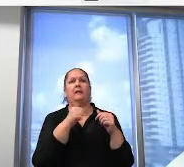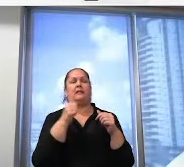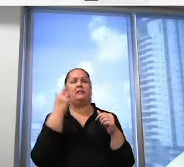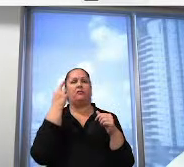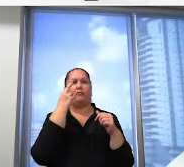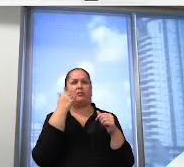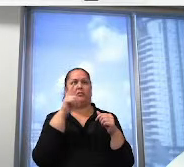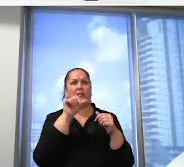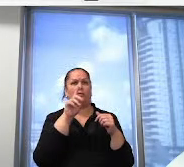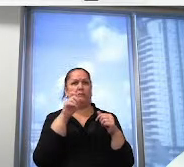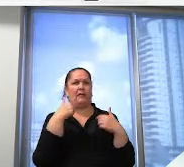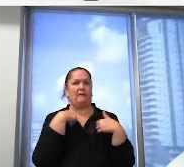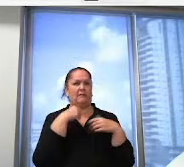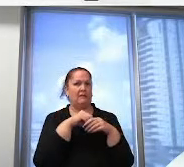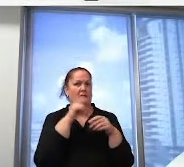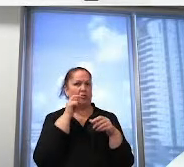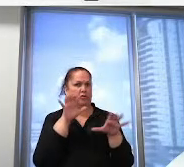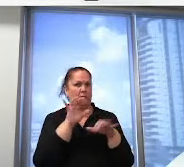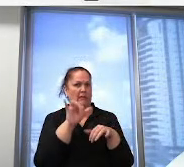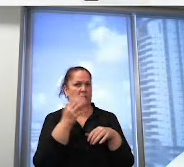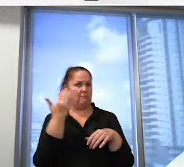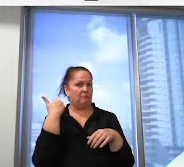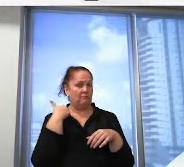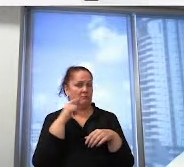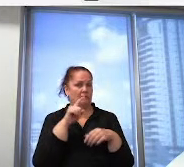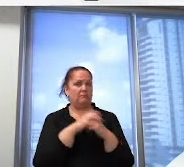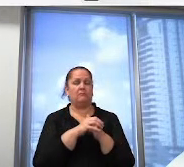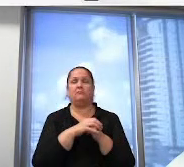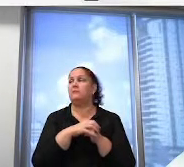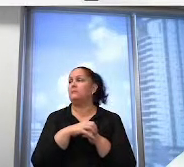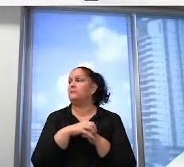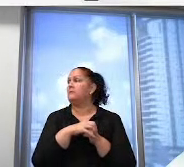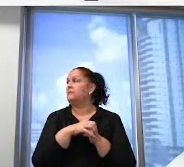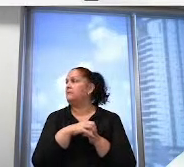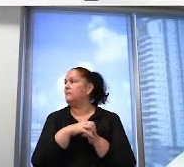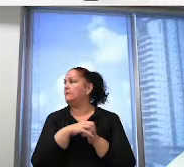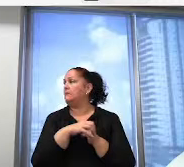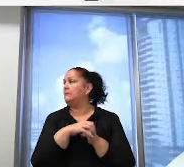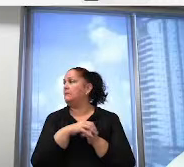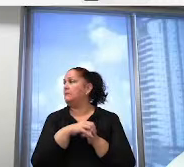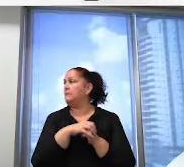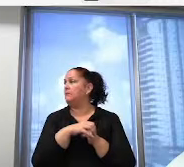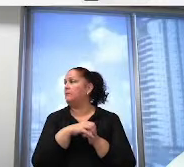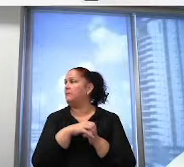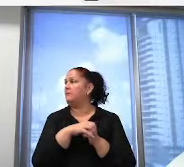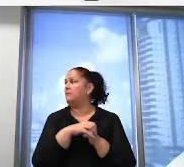stated reason that LUMA had internally for not doing that in the first place?